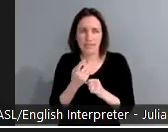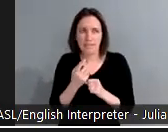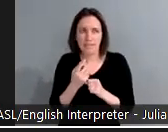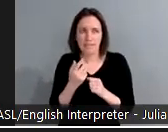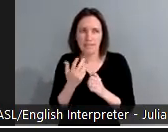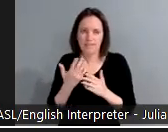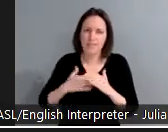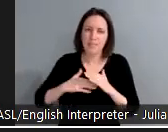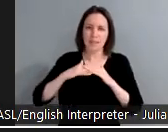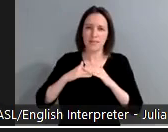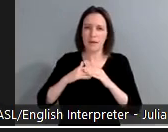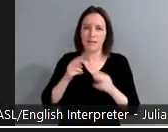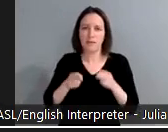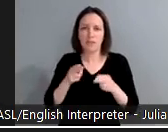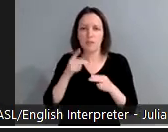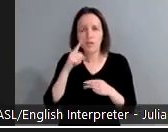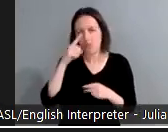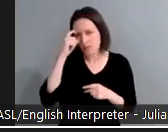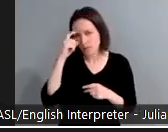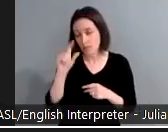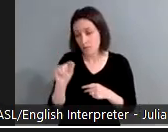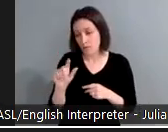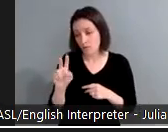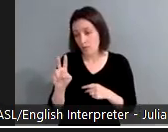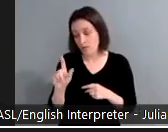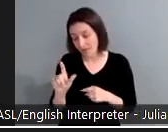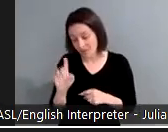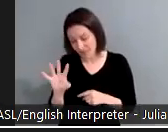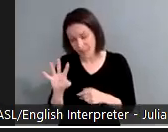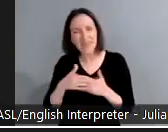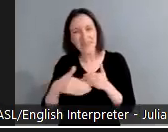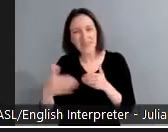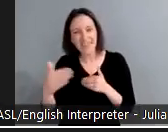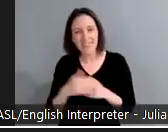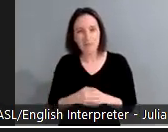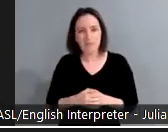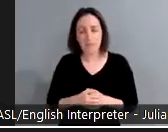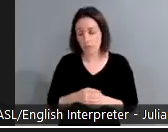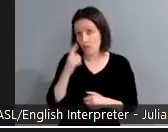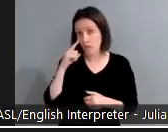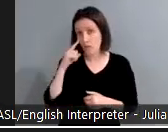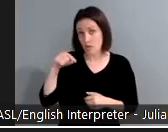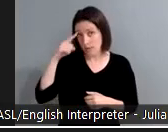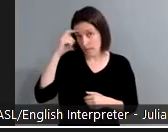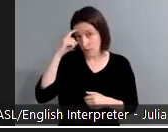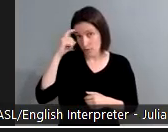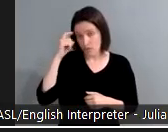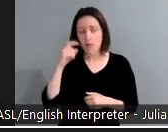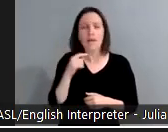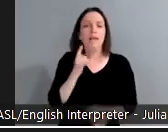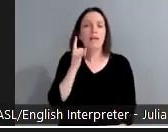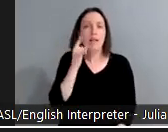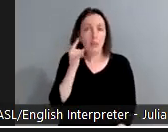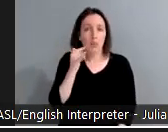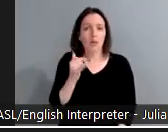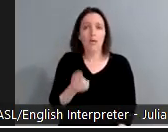for summer 2024 and beyond. For summer 2024, California is one of the states and